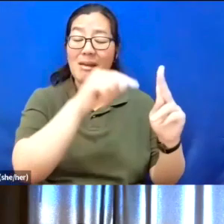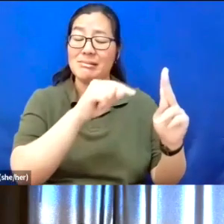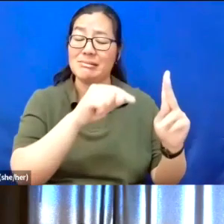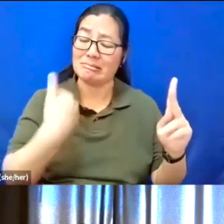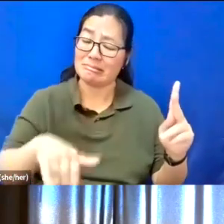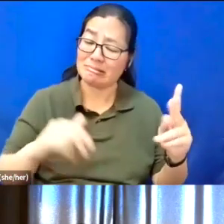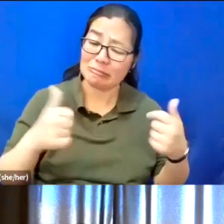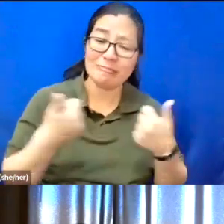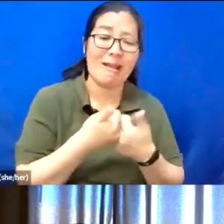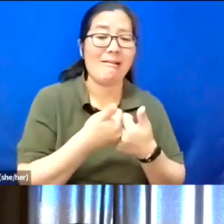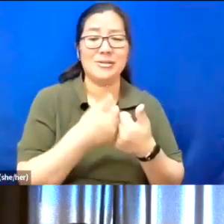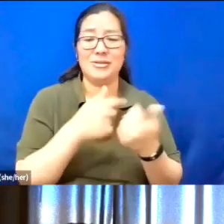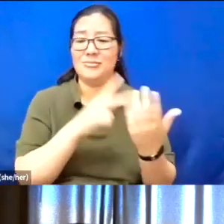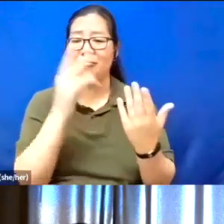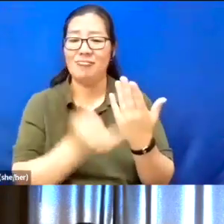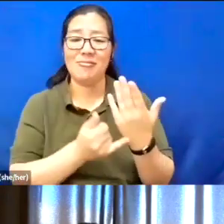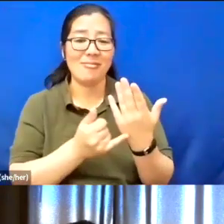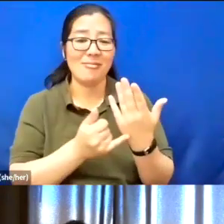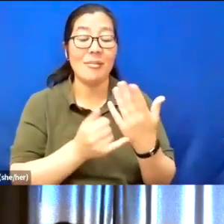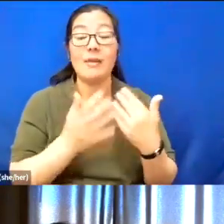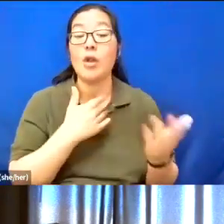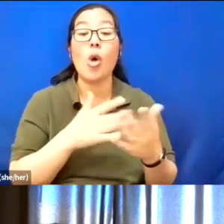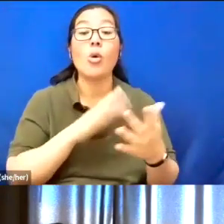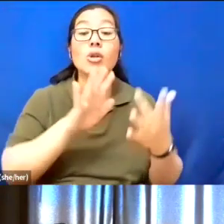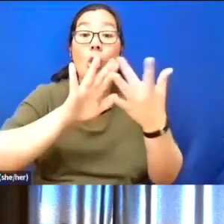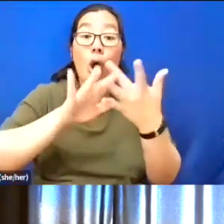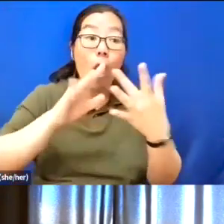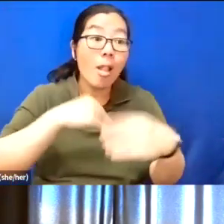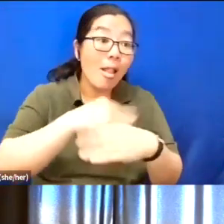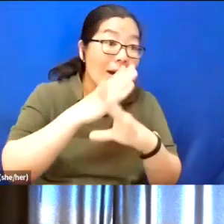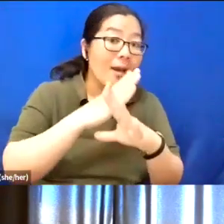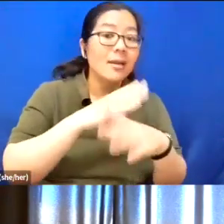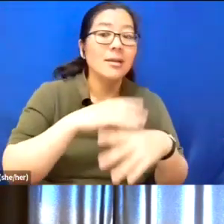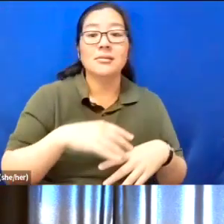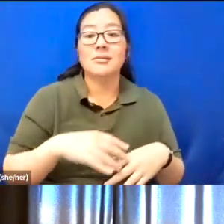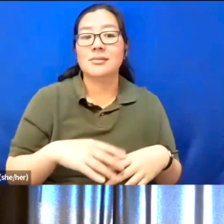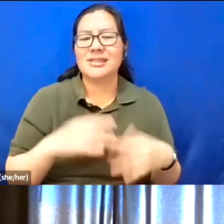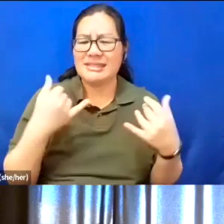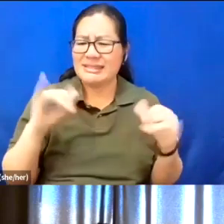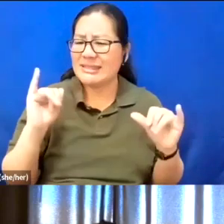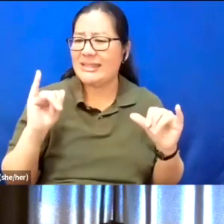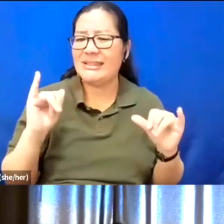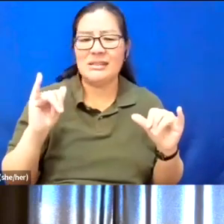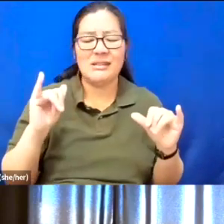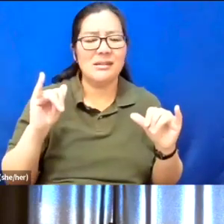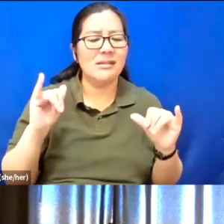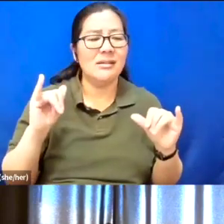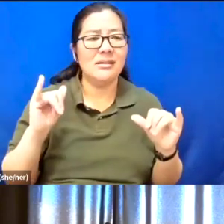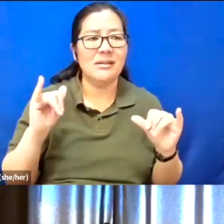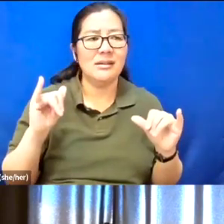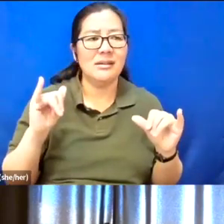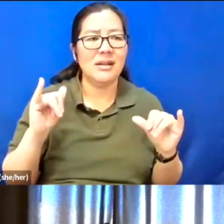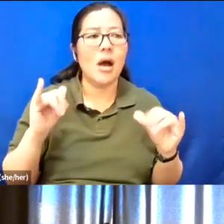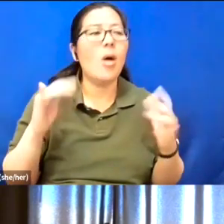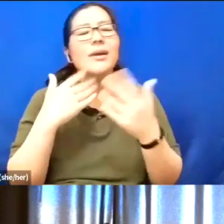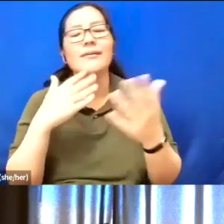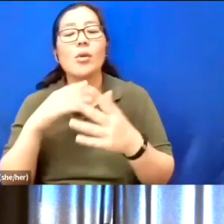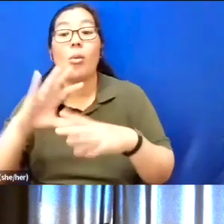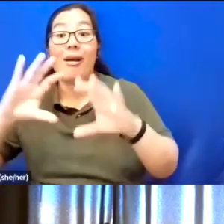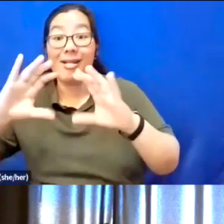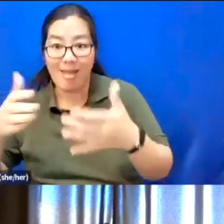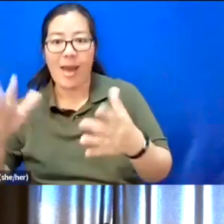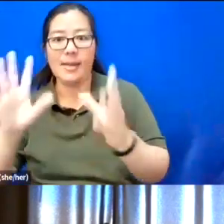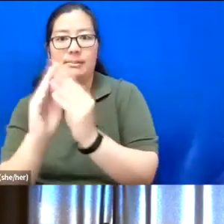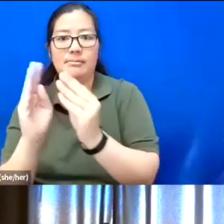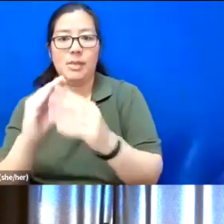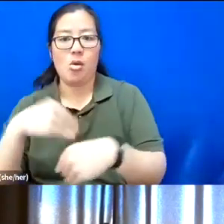do. And I kind of, even though it's online, it's kind of a little, I still like to keep it going because I think a